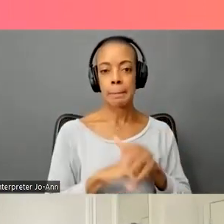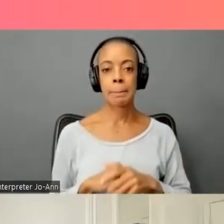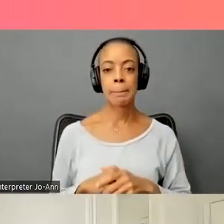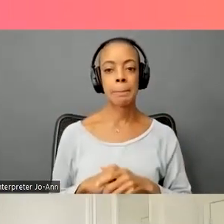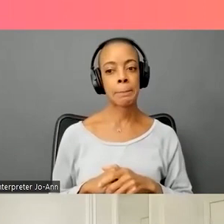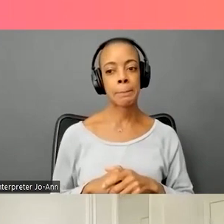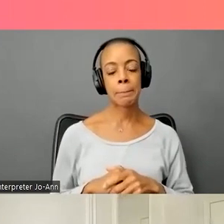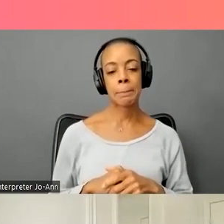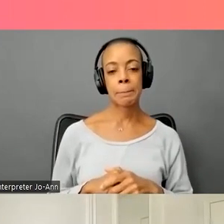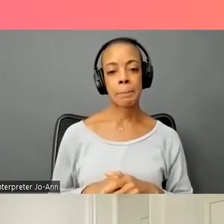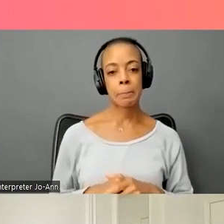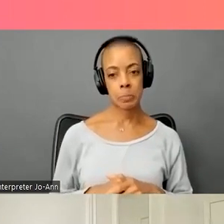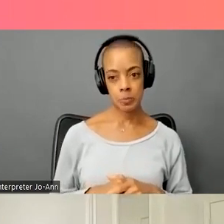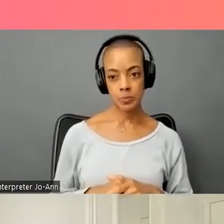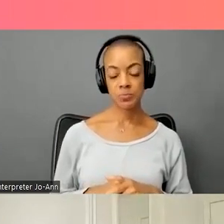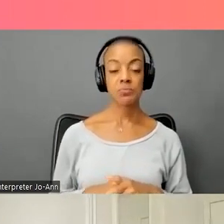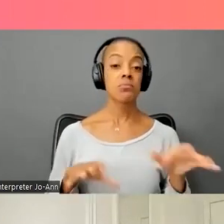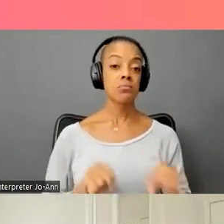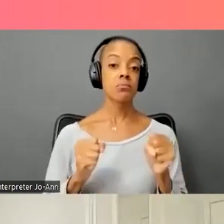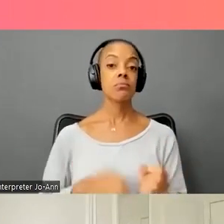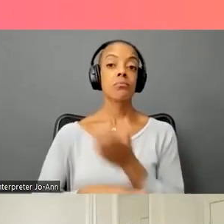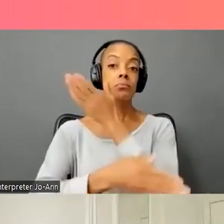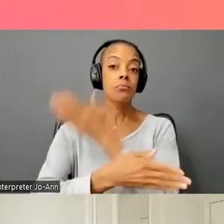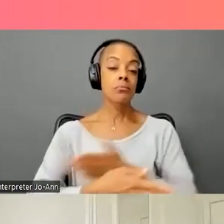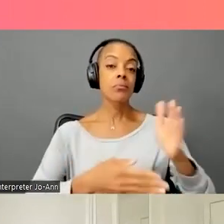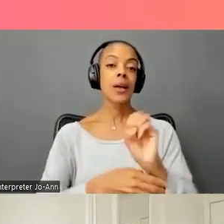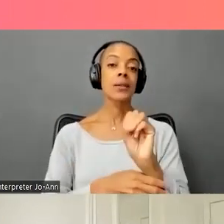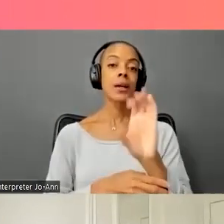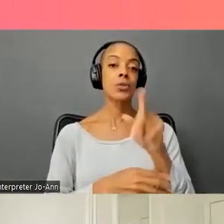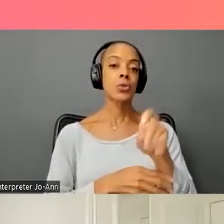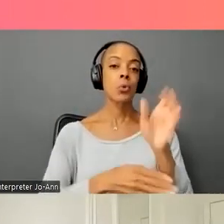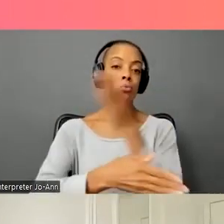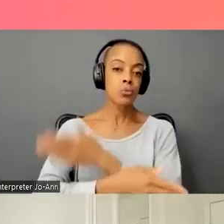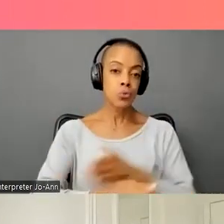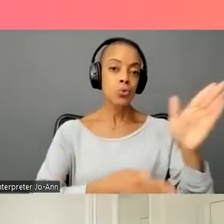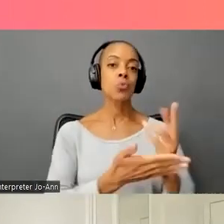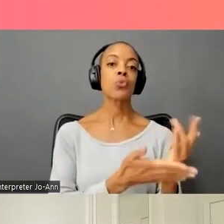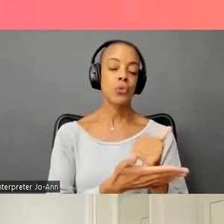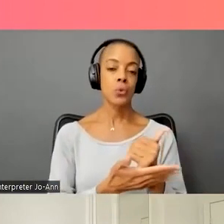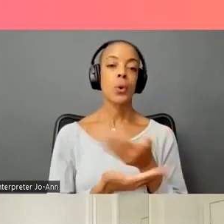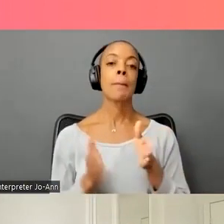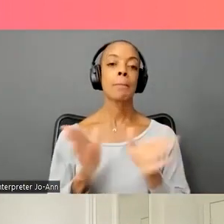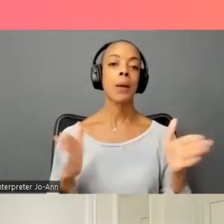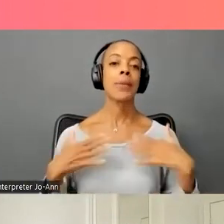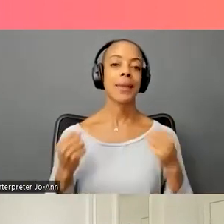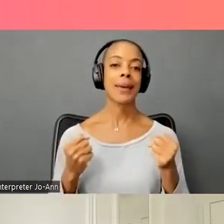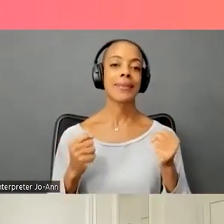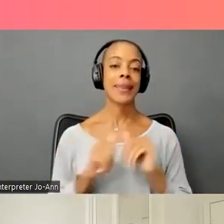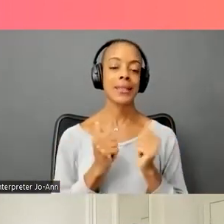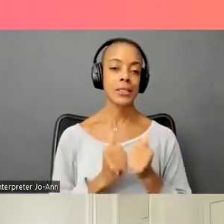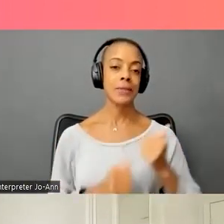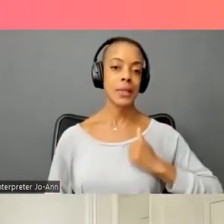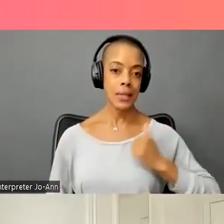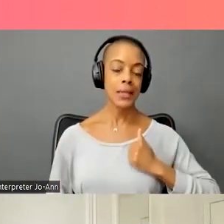So we conducted a scoping review. This was a Public Health Agency of Canada funded Women at the